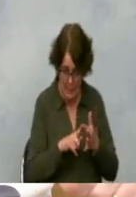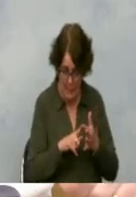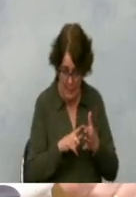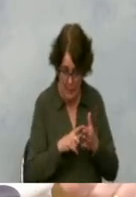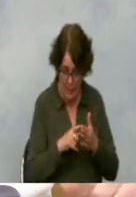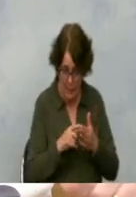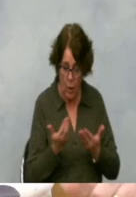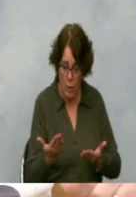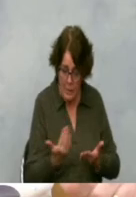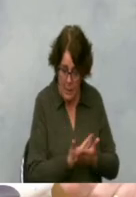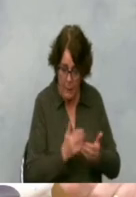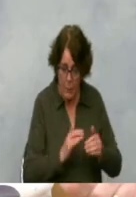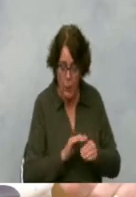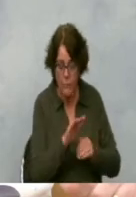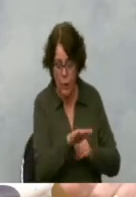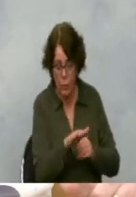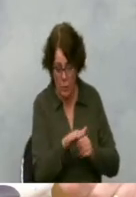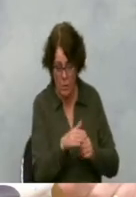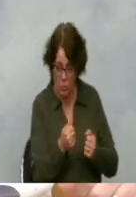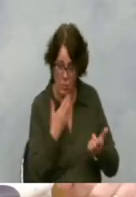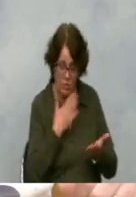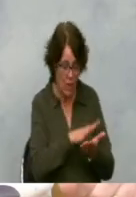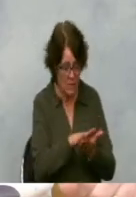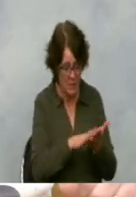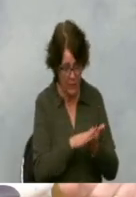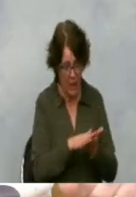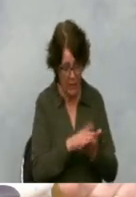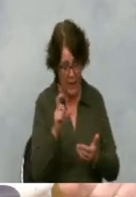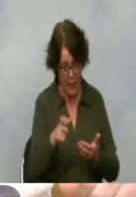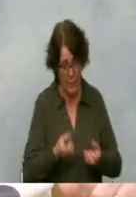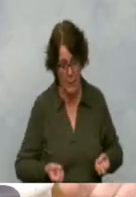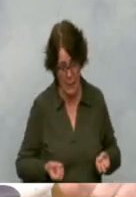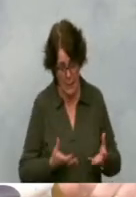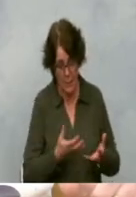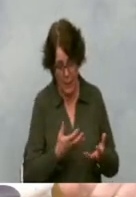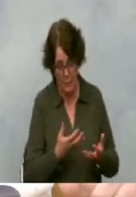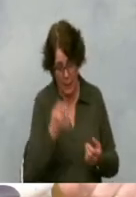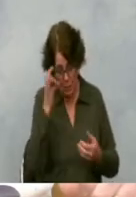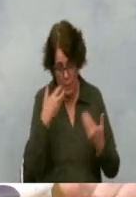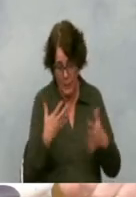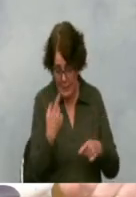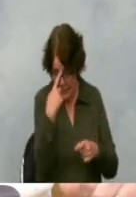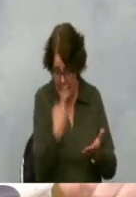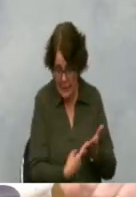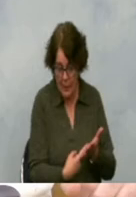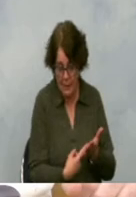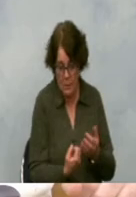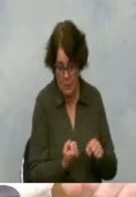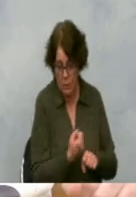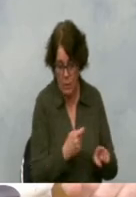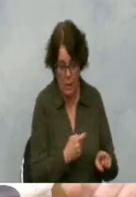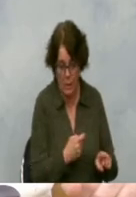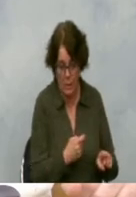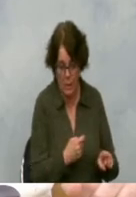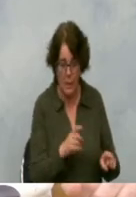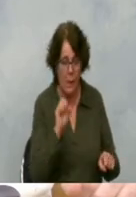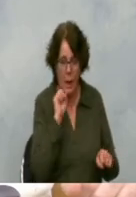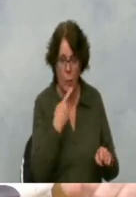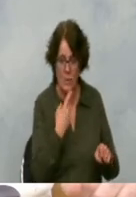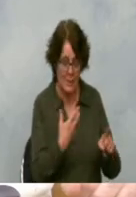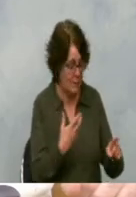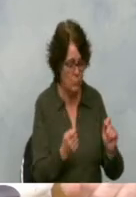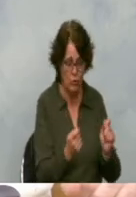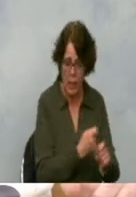forward, justifying that capital spend. The council's taking decisions to do that. And I would not suggest that